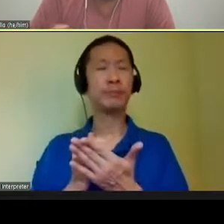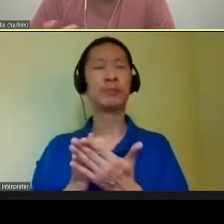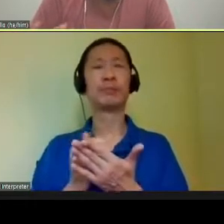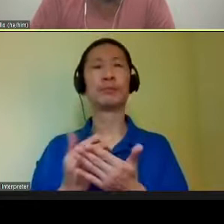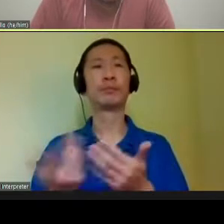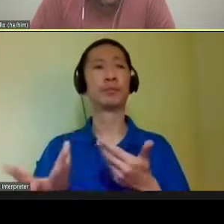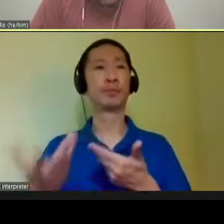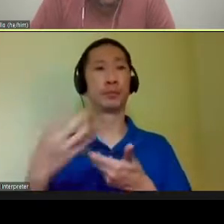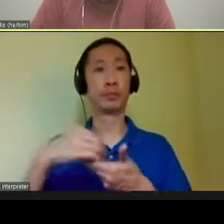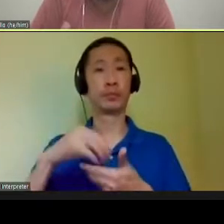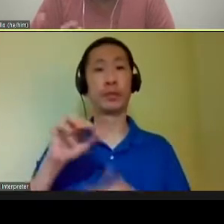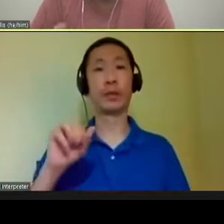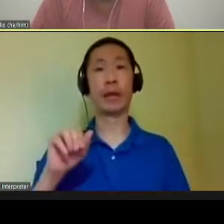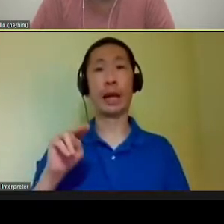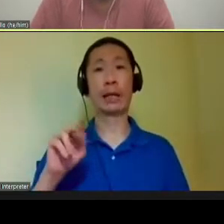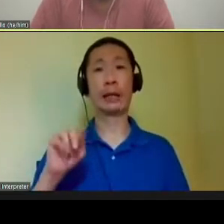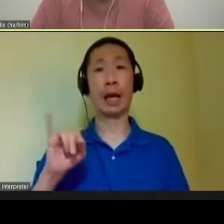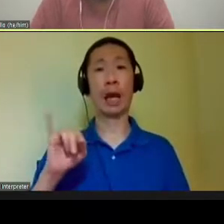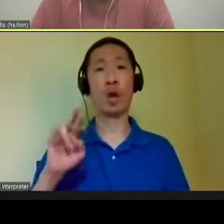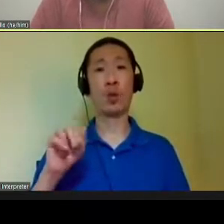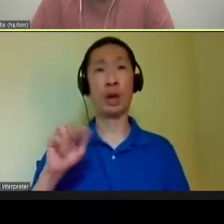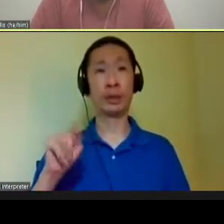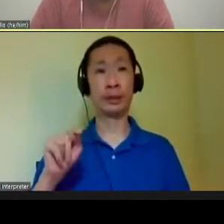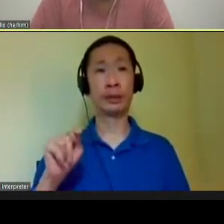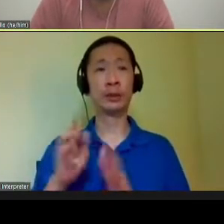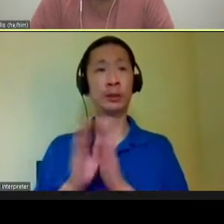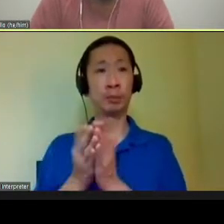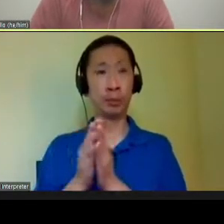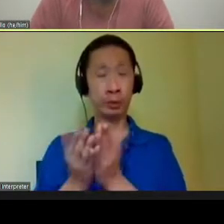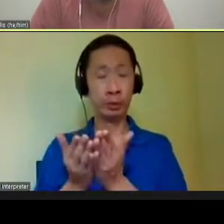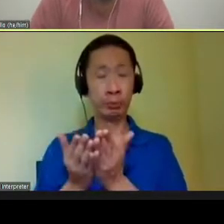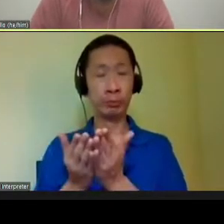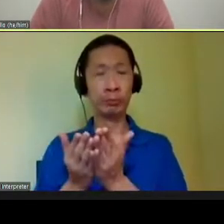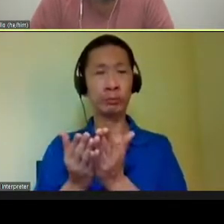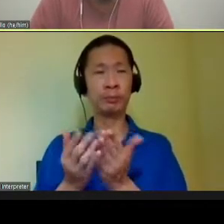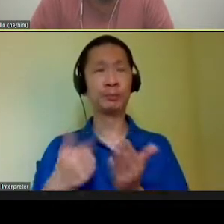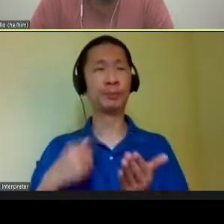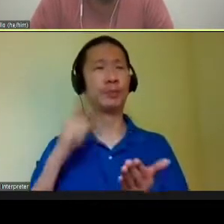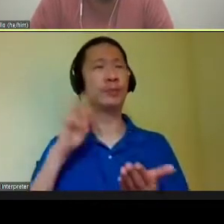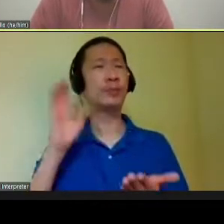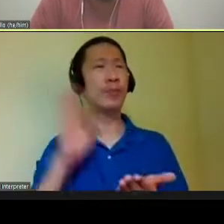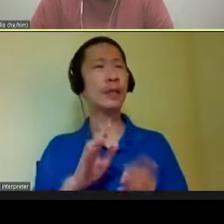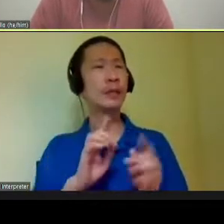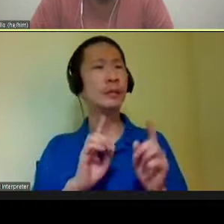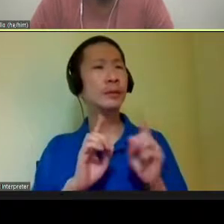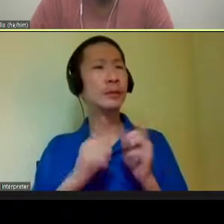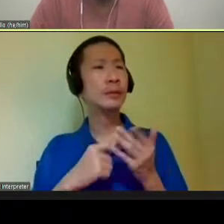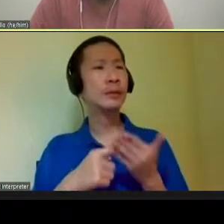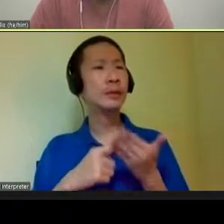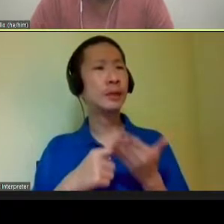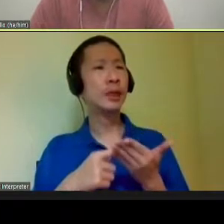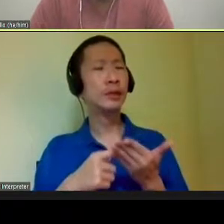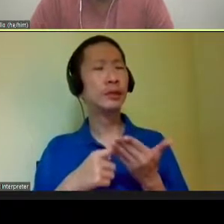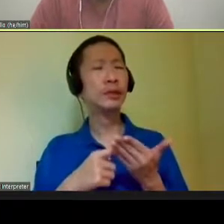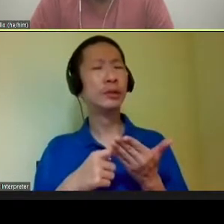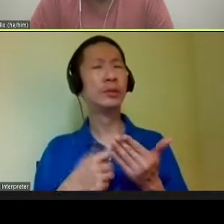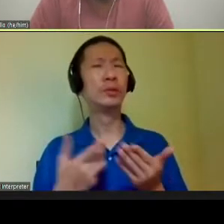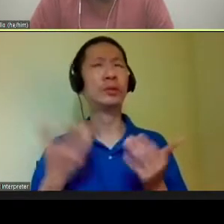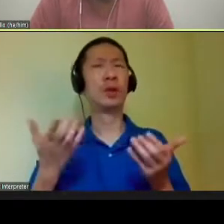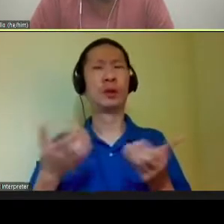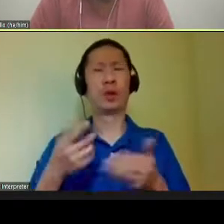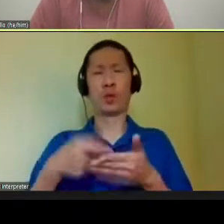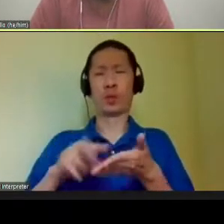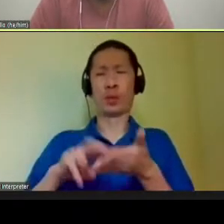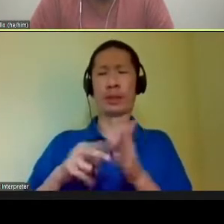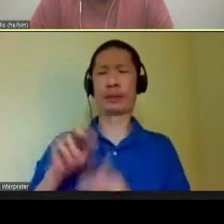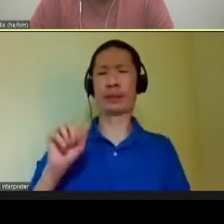incorporating anti-racist texts, right? But I've heard a lot less dialogue in terms of what is an